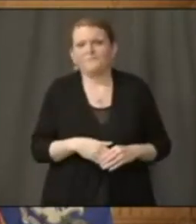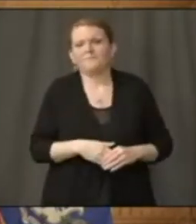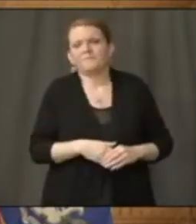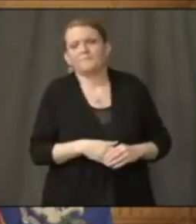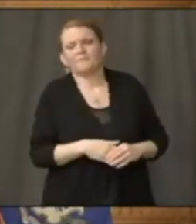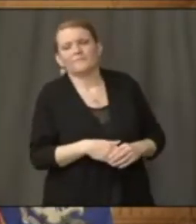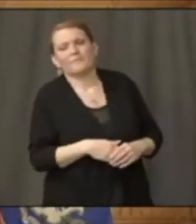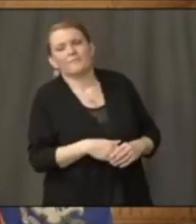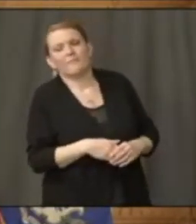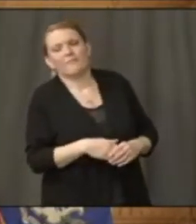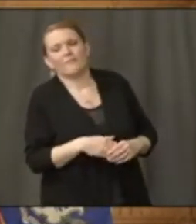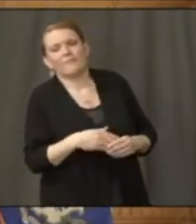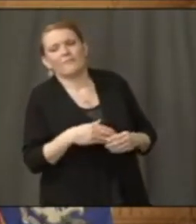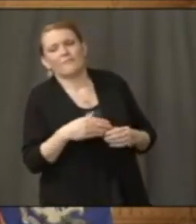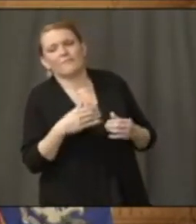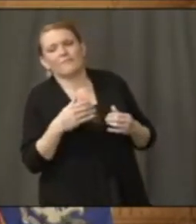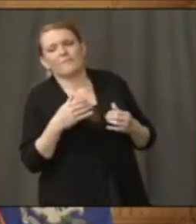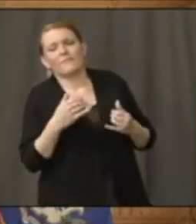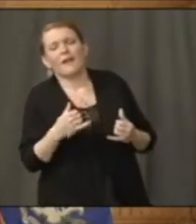Thank you.